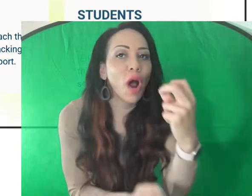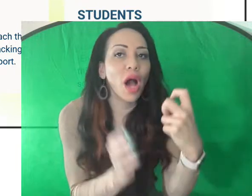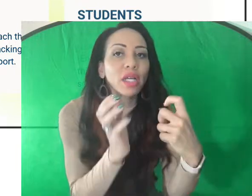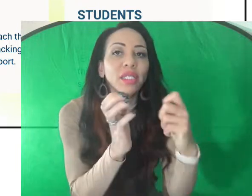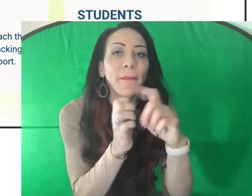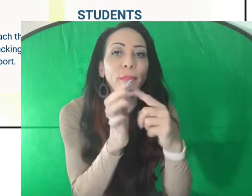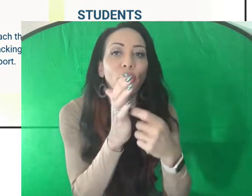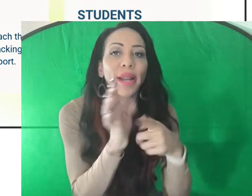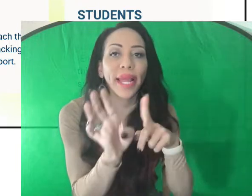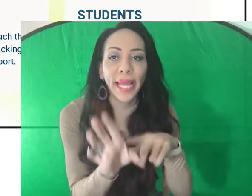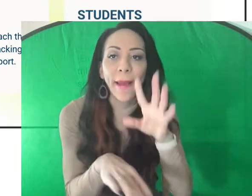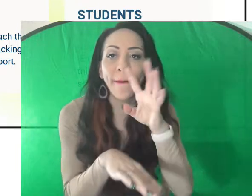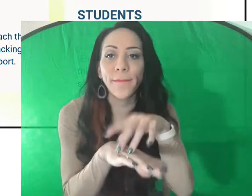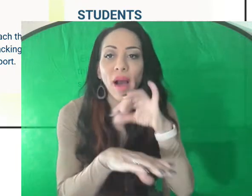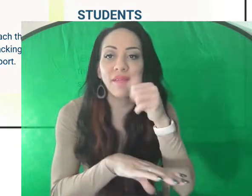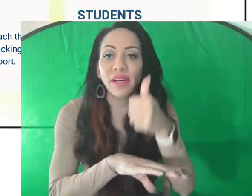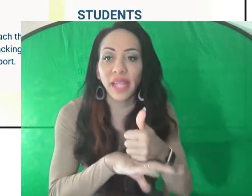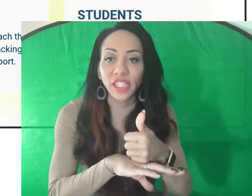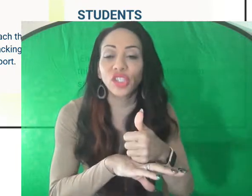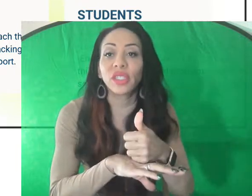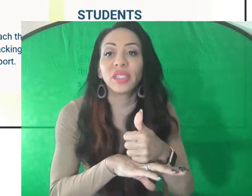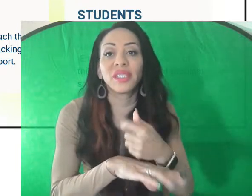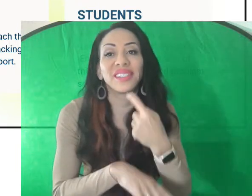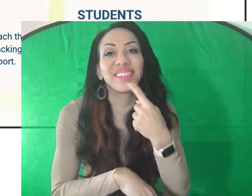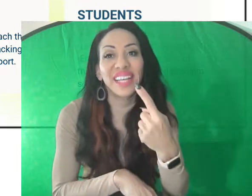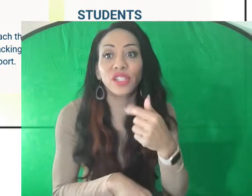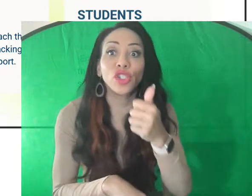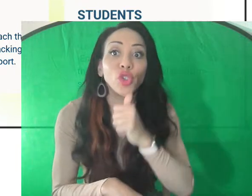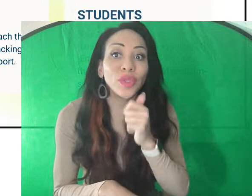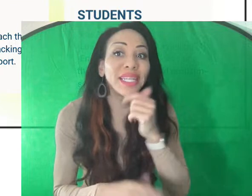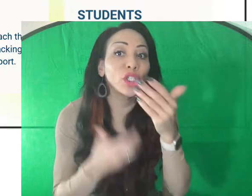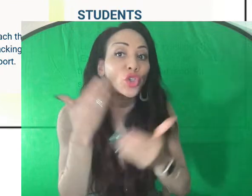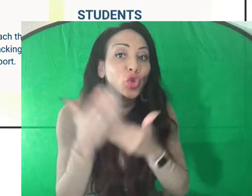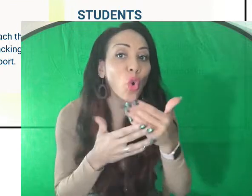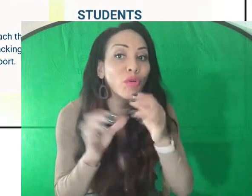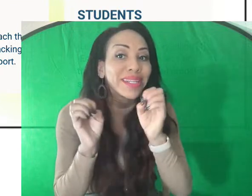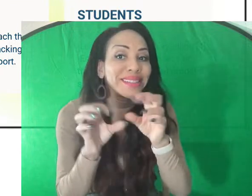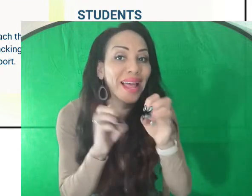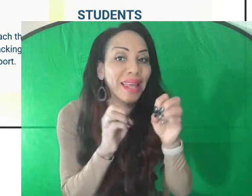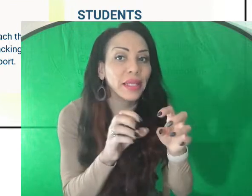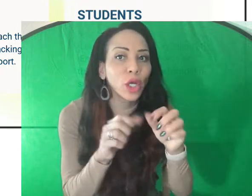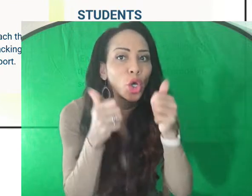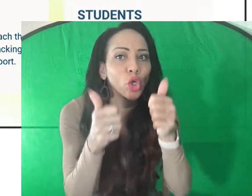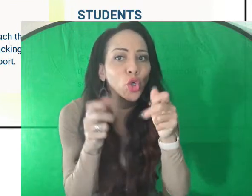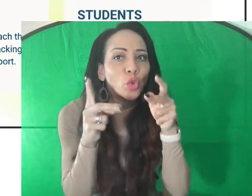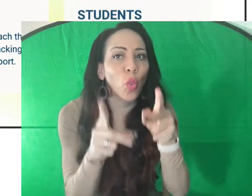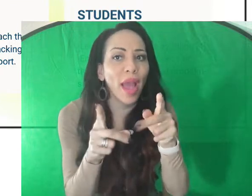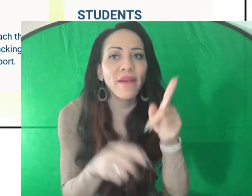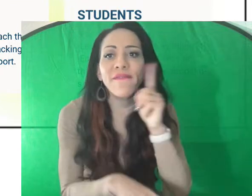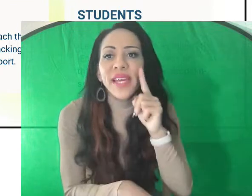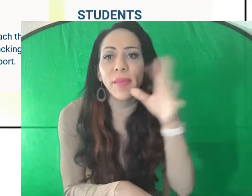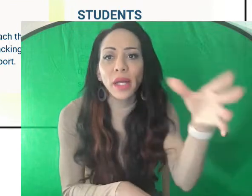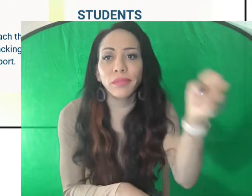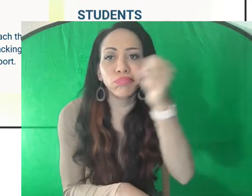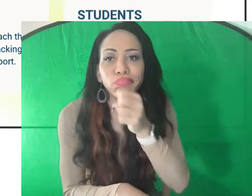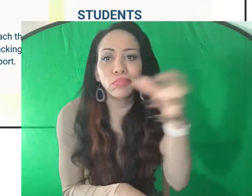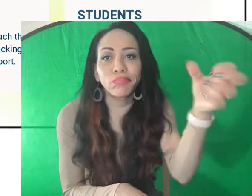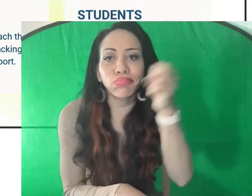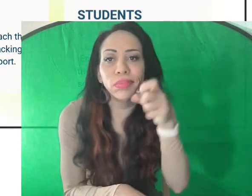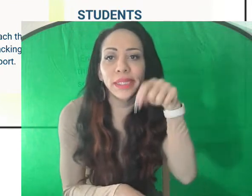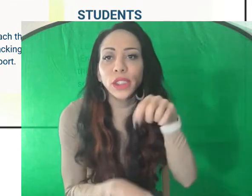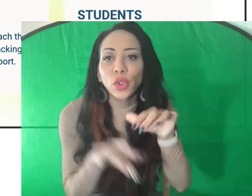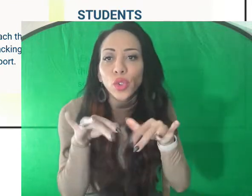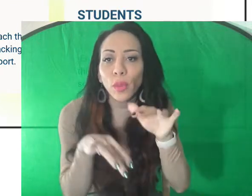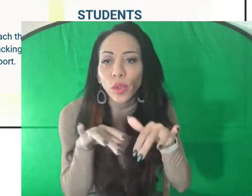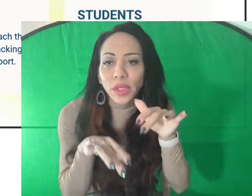a really great way to bring female identifying students into computing. And then also an emphasis on, emphasis more on